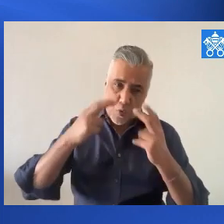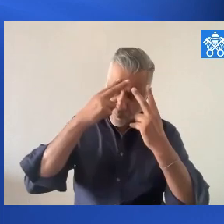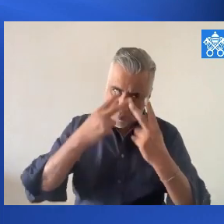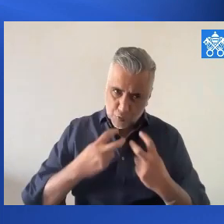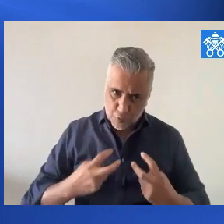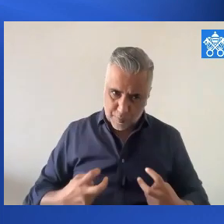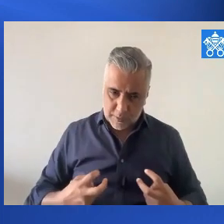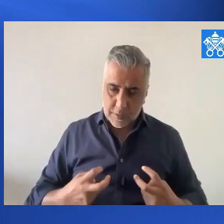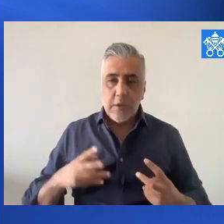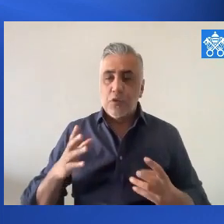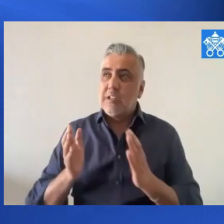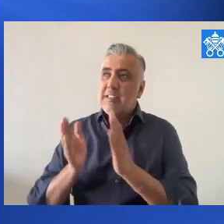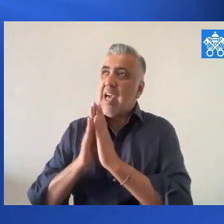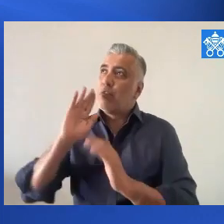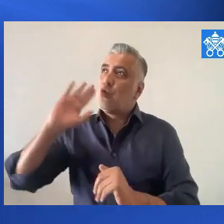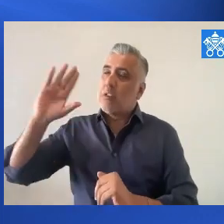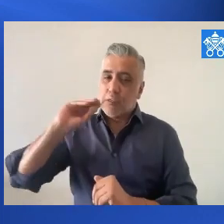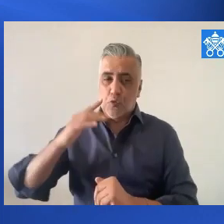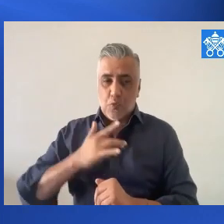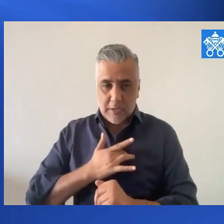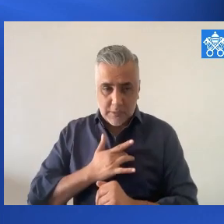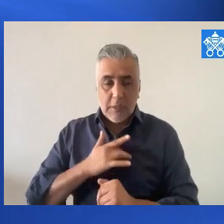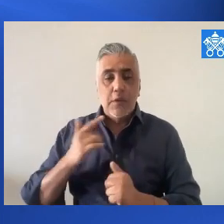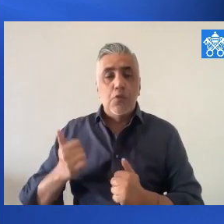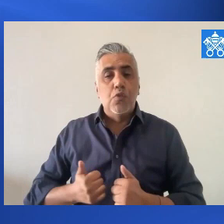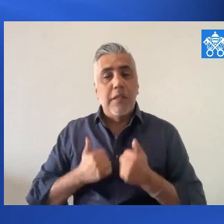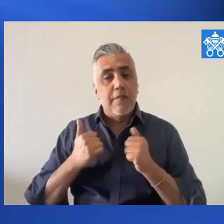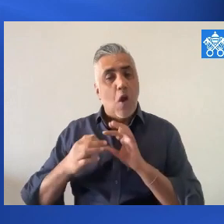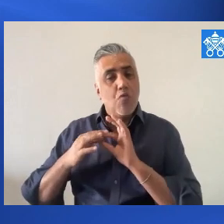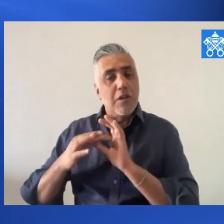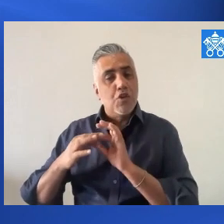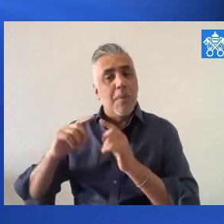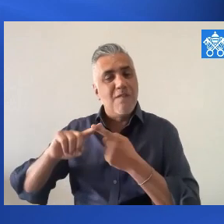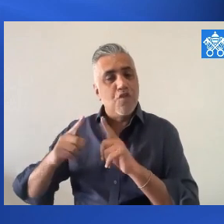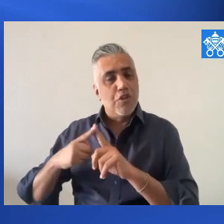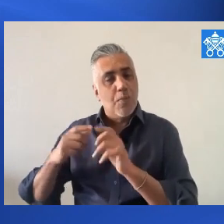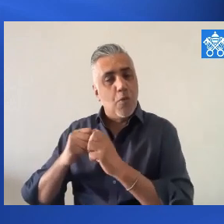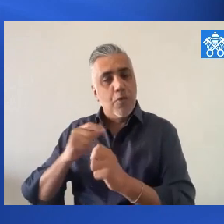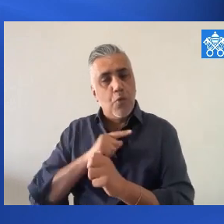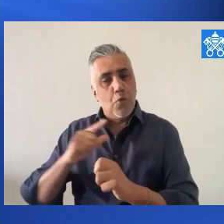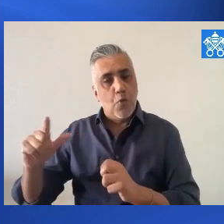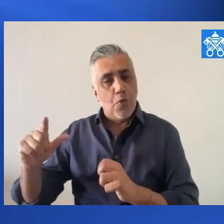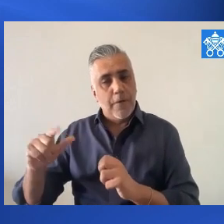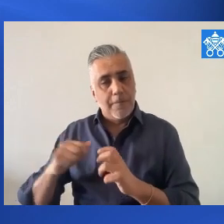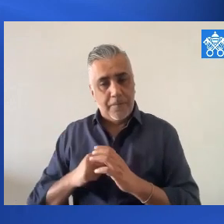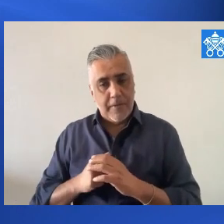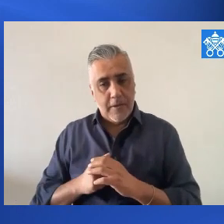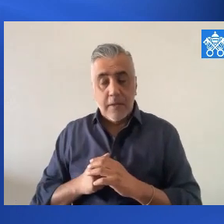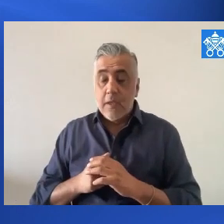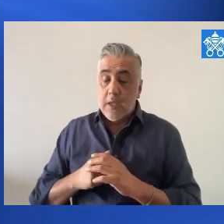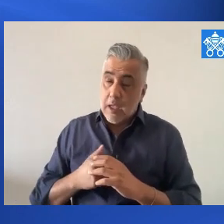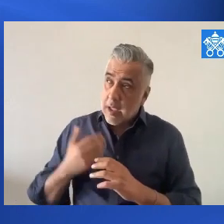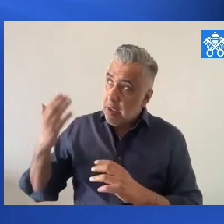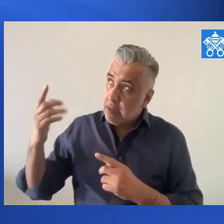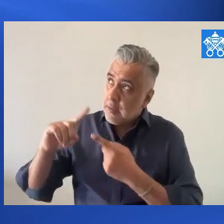of discernment that's helped in prayer. Let us ask for this grace to live a relationship of